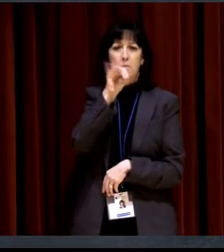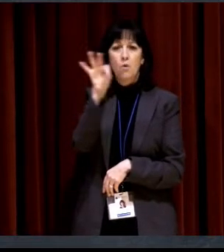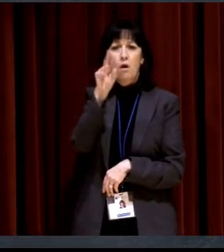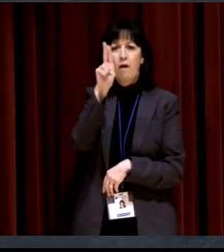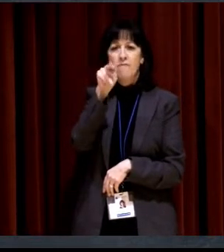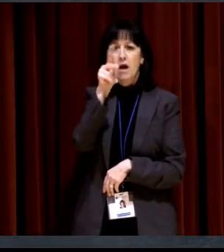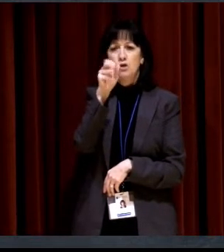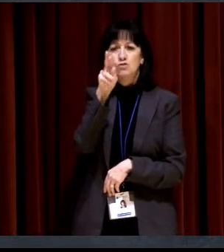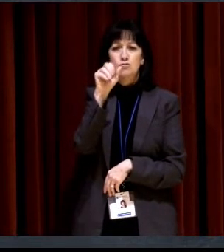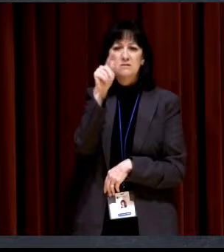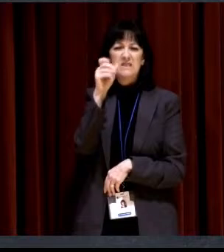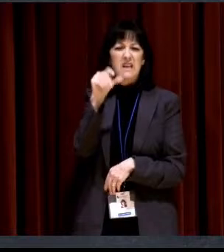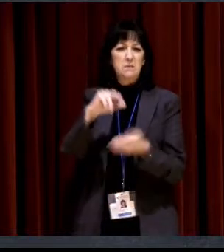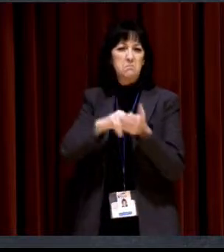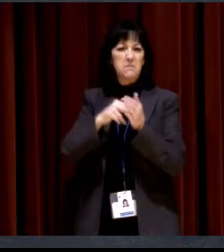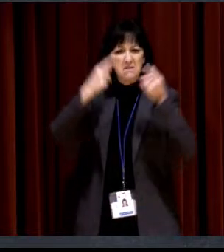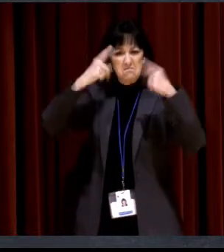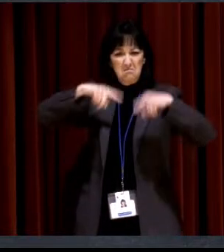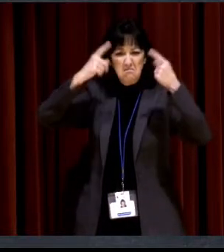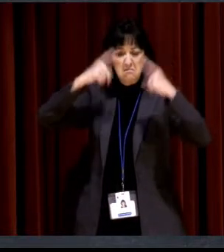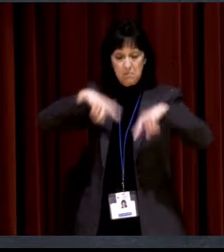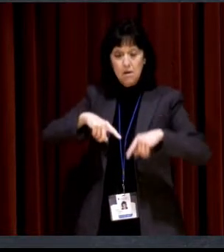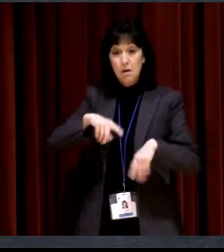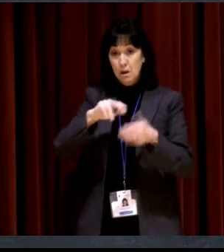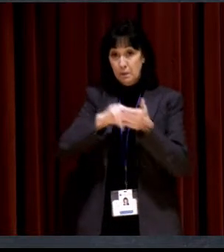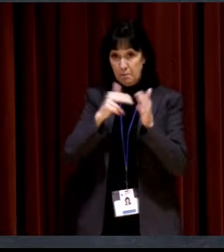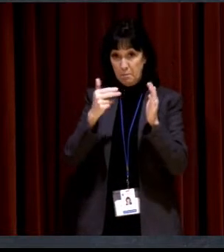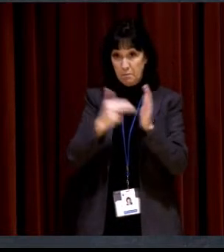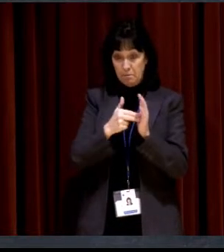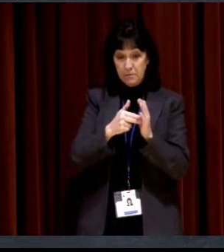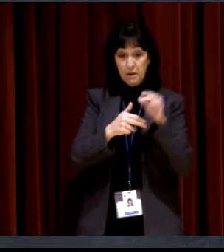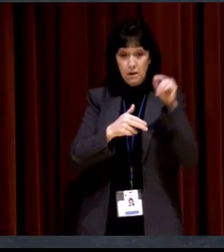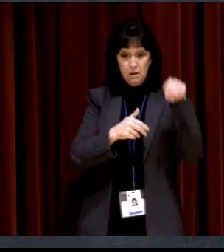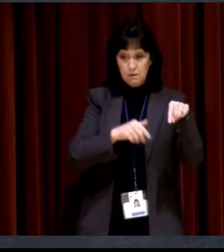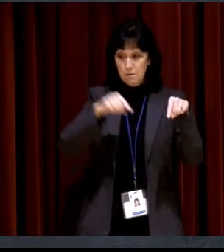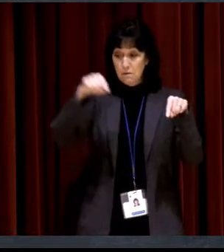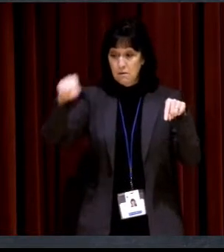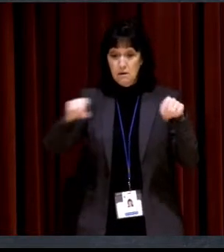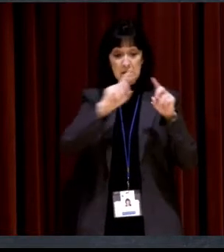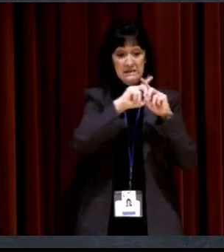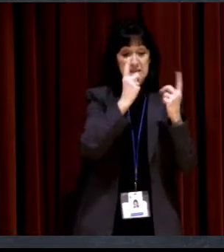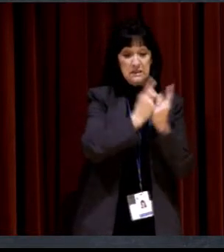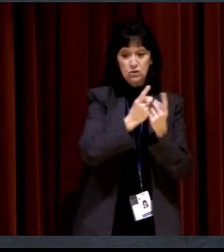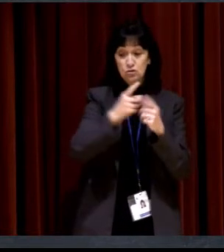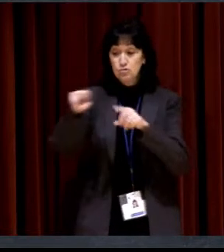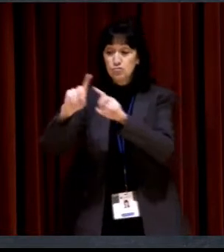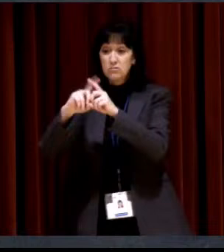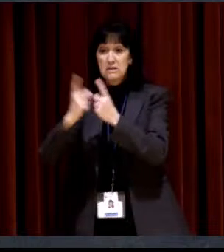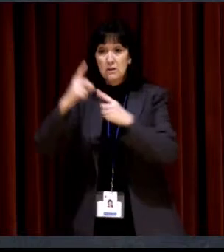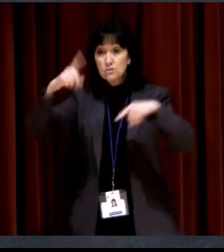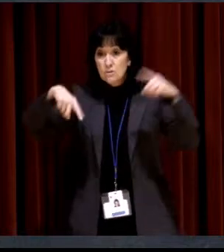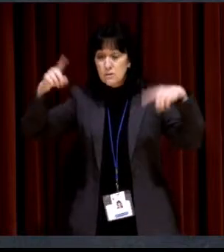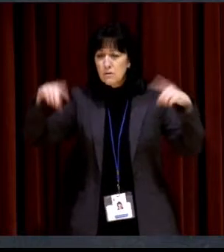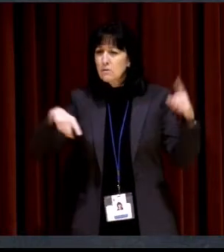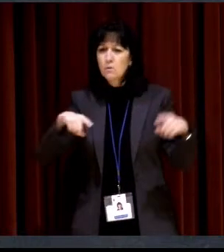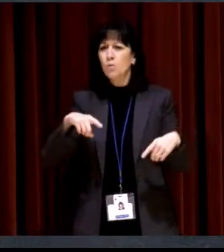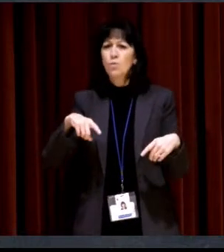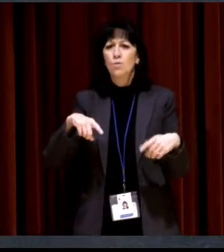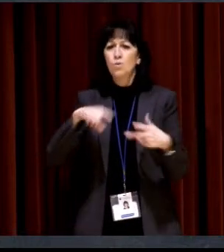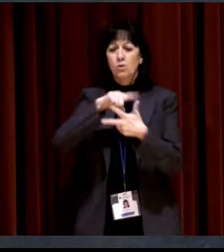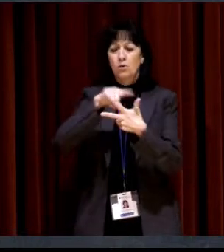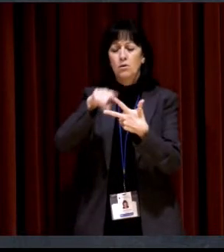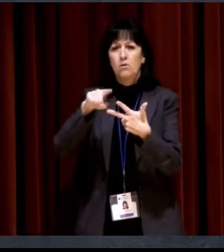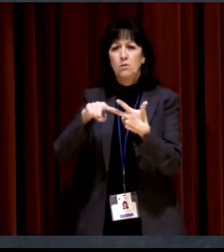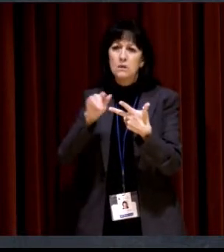from district to district, or is it the same for all the schools, city schools? My guess is there'll be some similarities and maybe